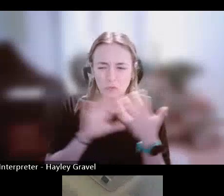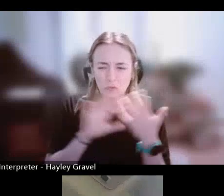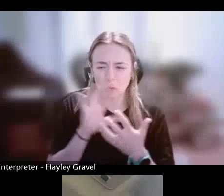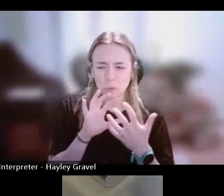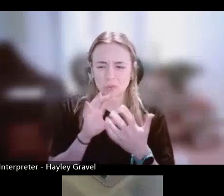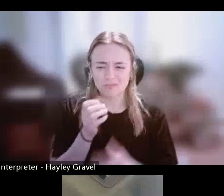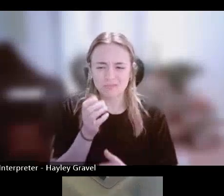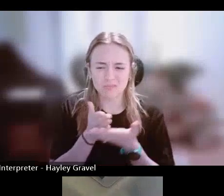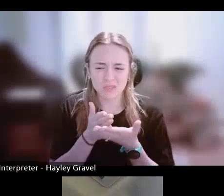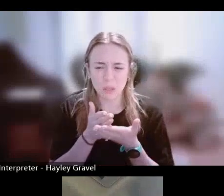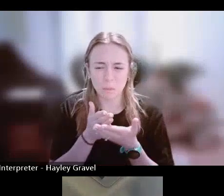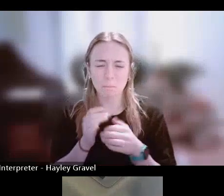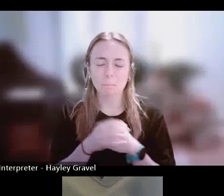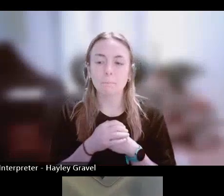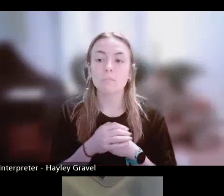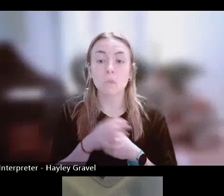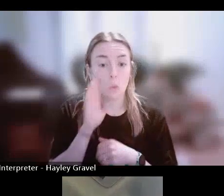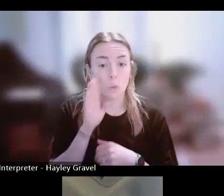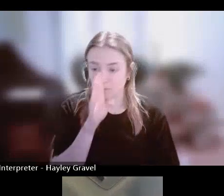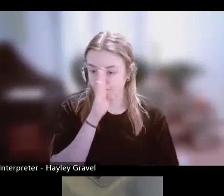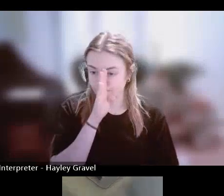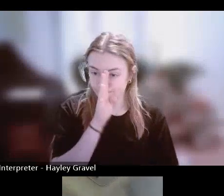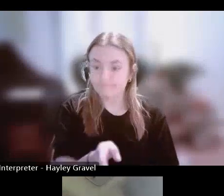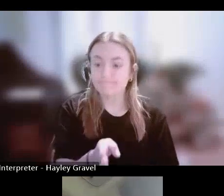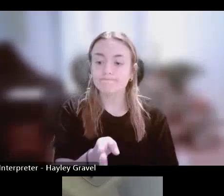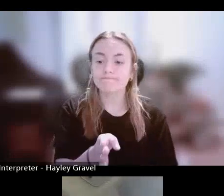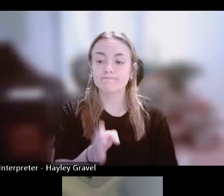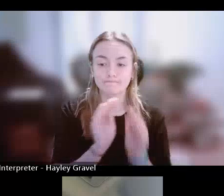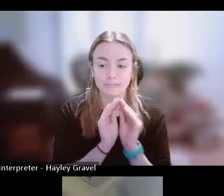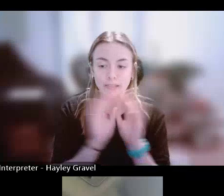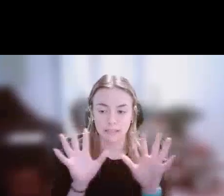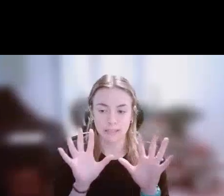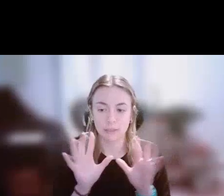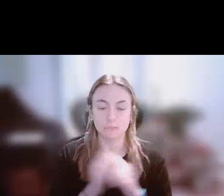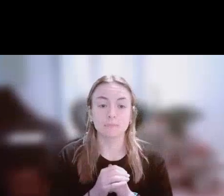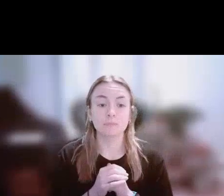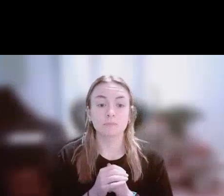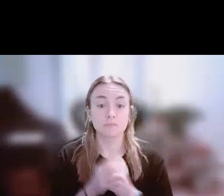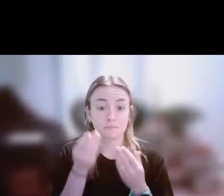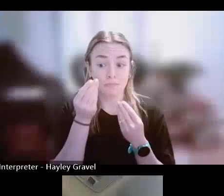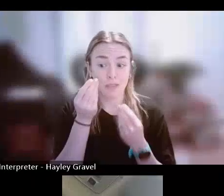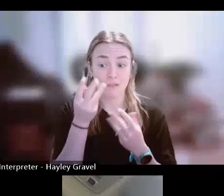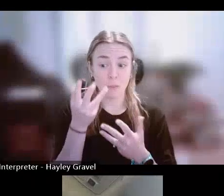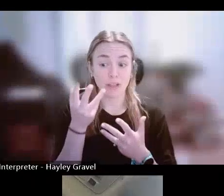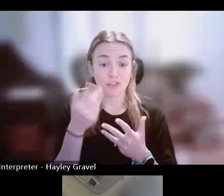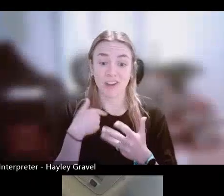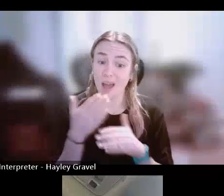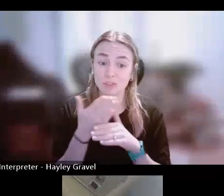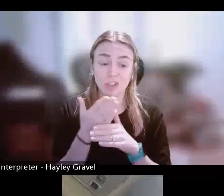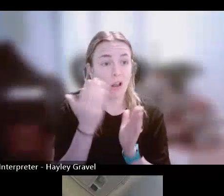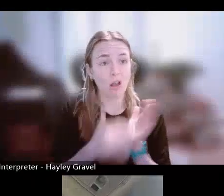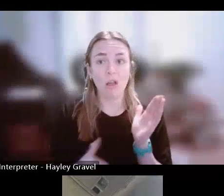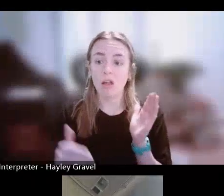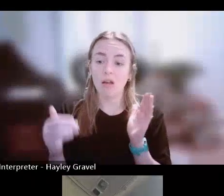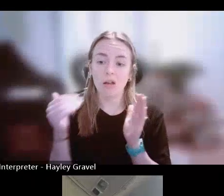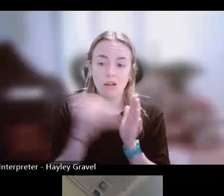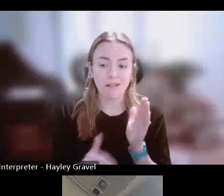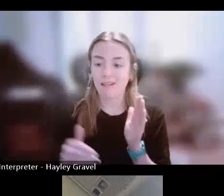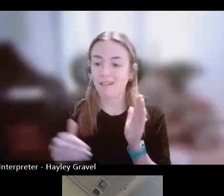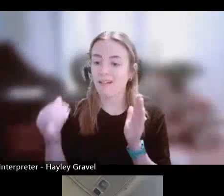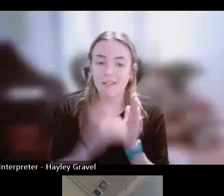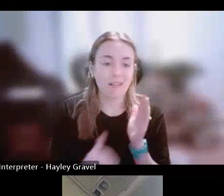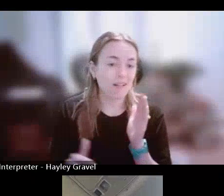to be real clear and real frank. I'm sharing all this information multiple times. There's no